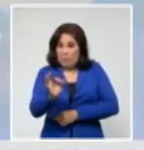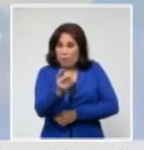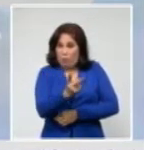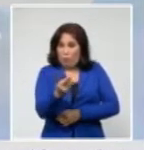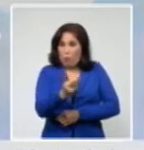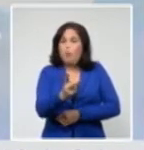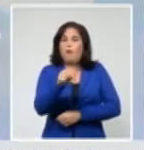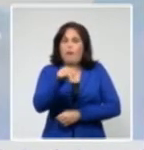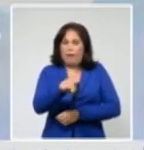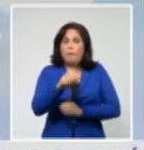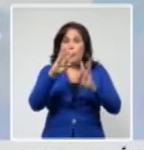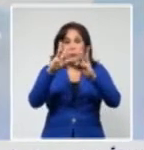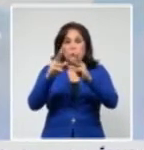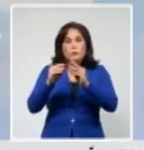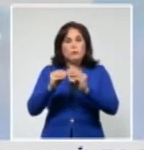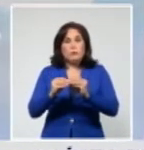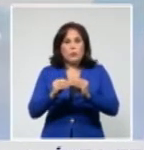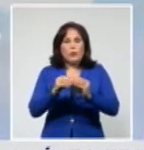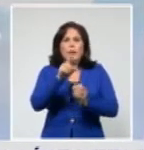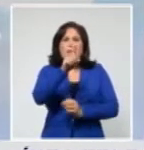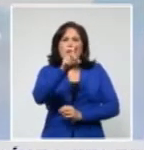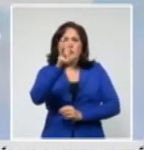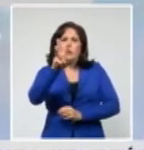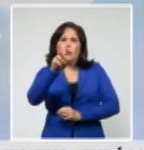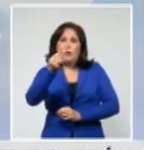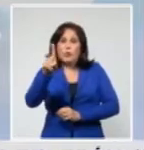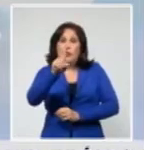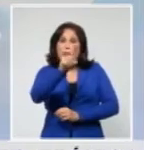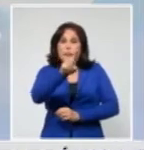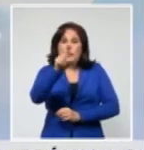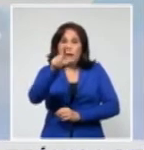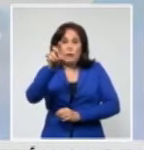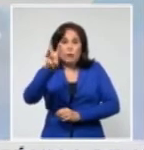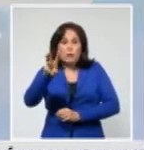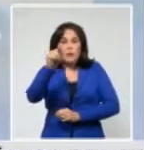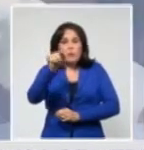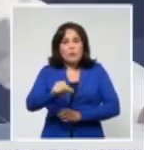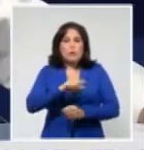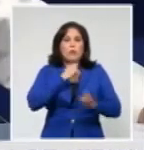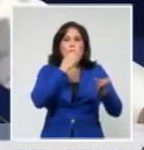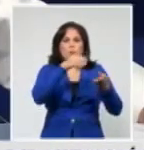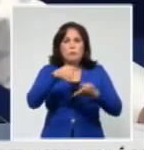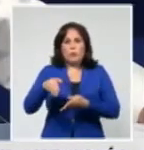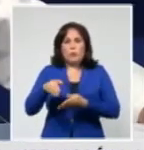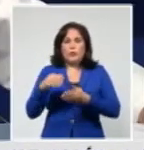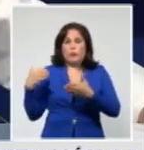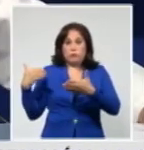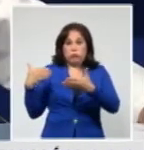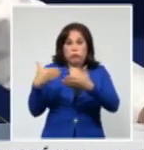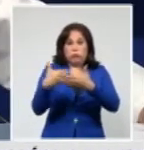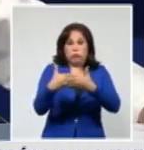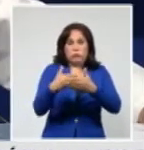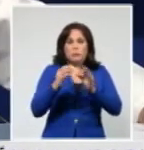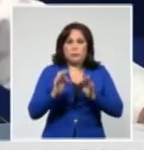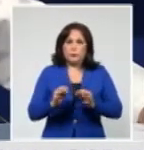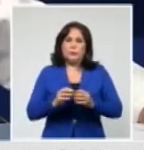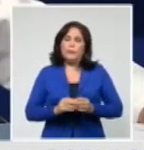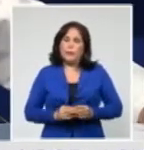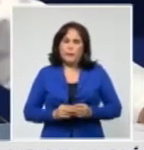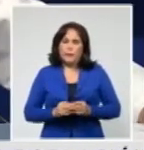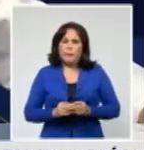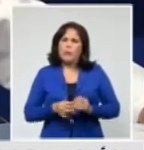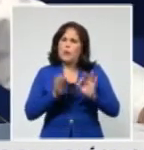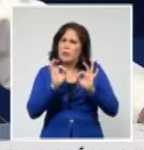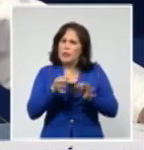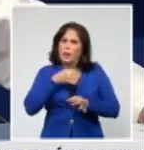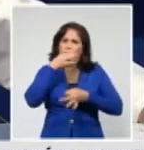virus. Today, 5 patients being treated in Havana and Camagüey continue to be in a critical